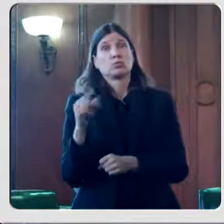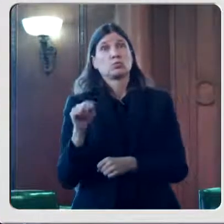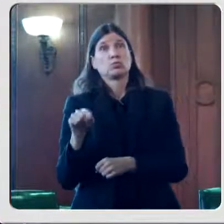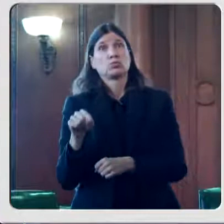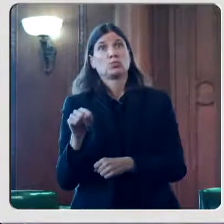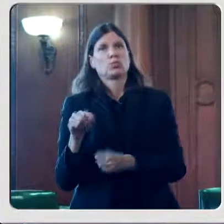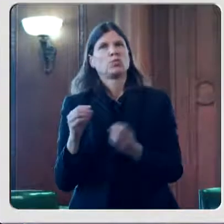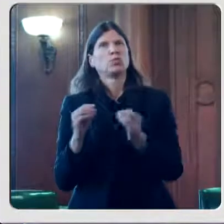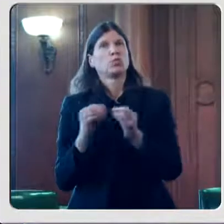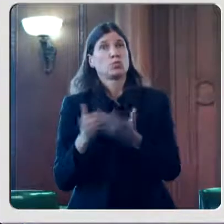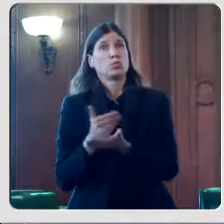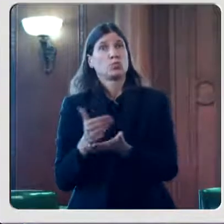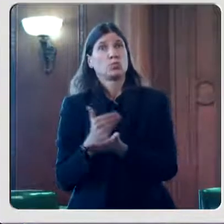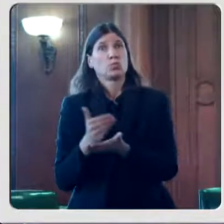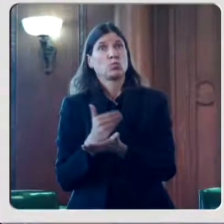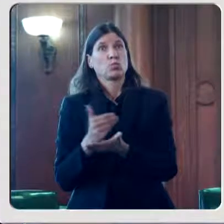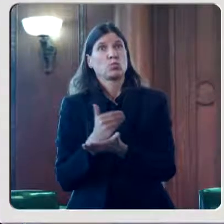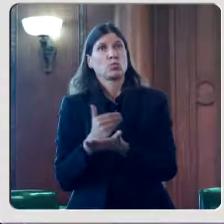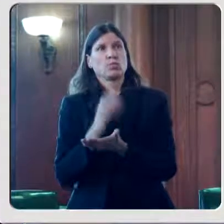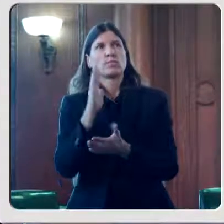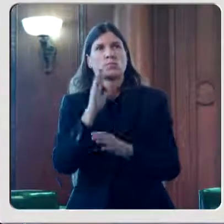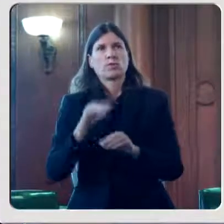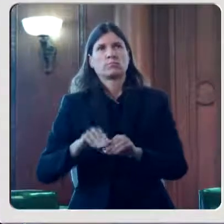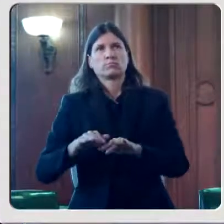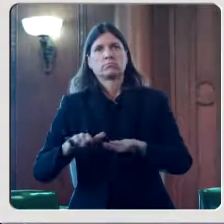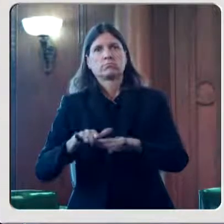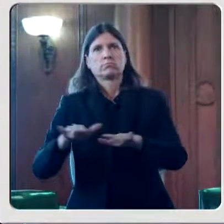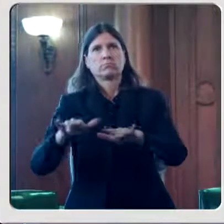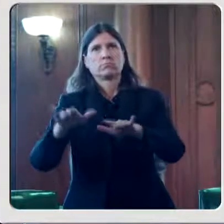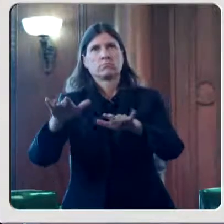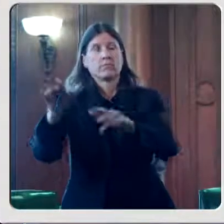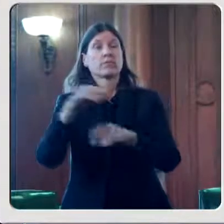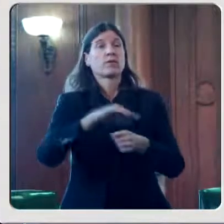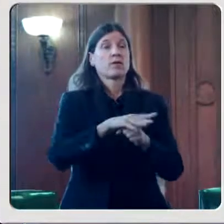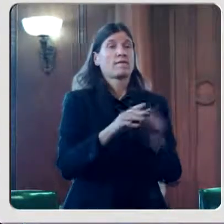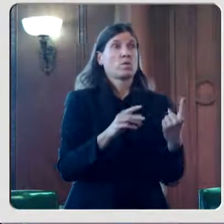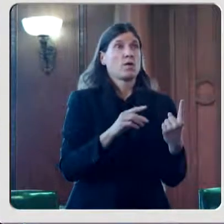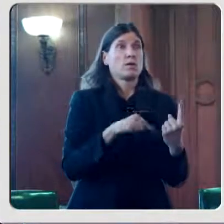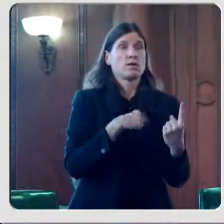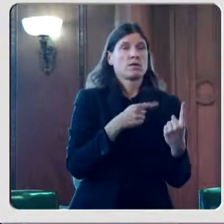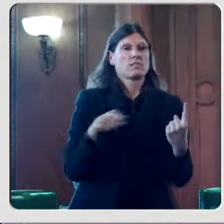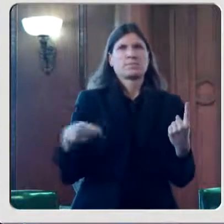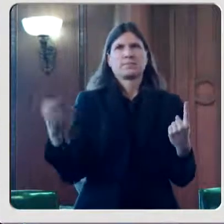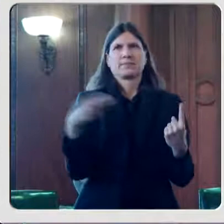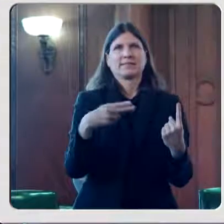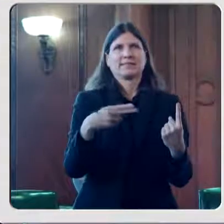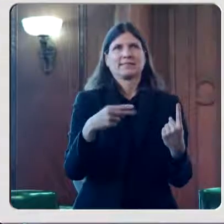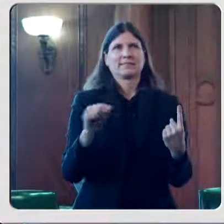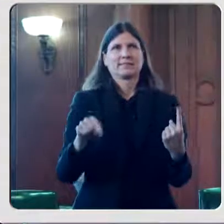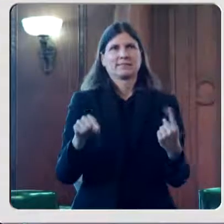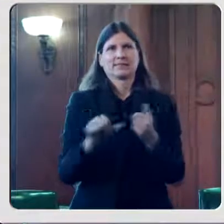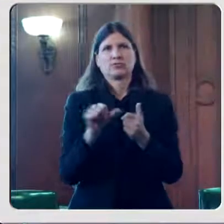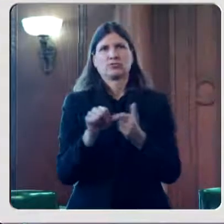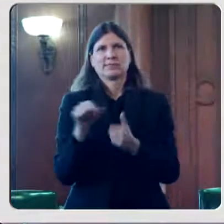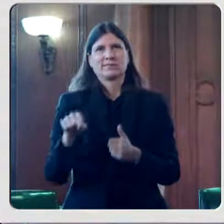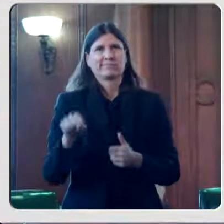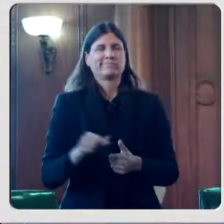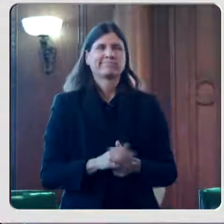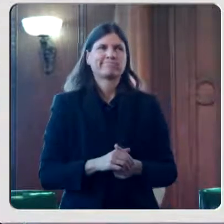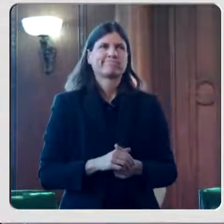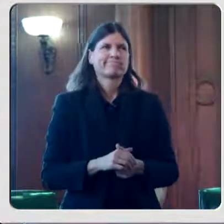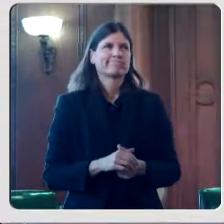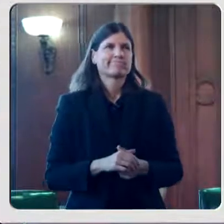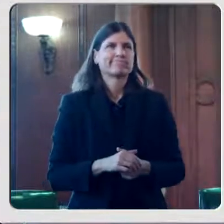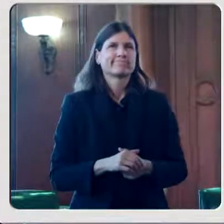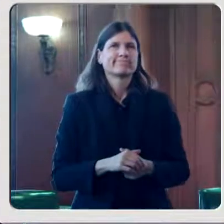March without any other major mitigating efforts. It was also mentioned the decision on behalf of the